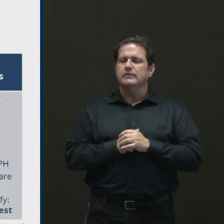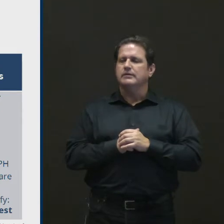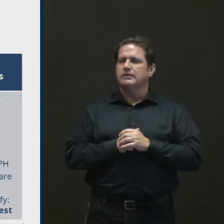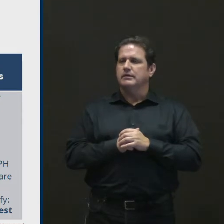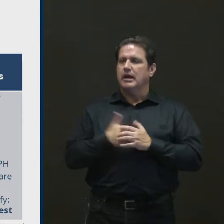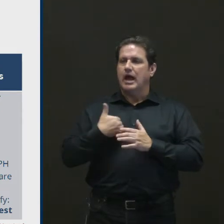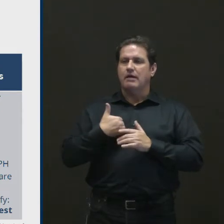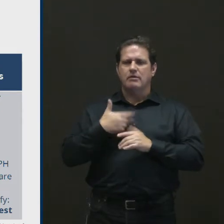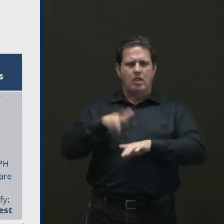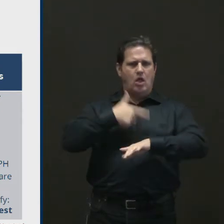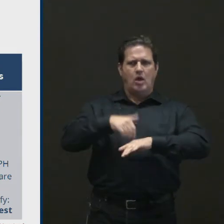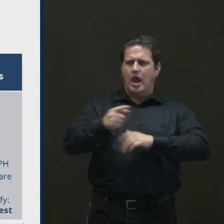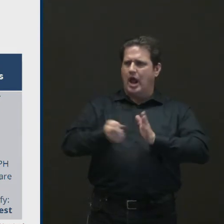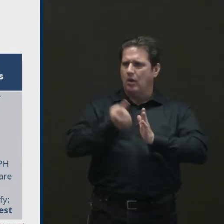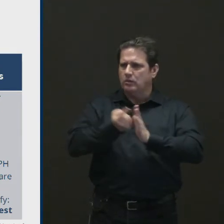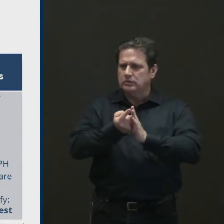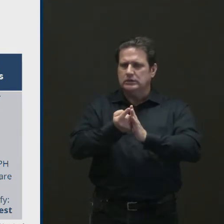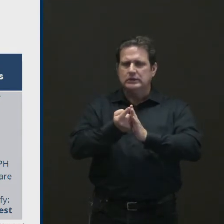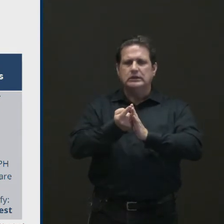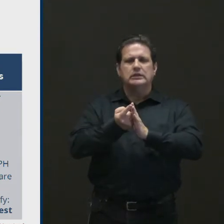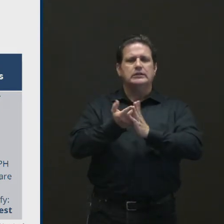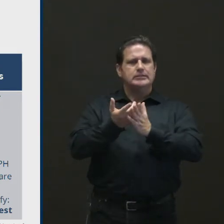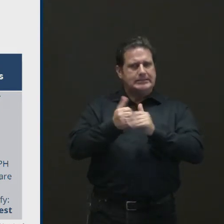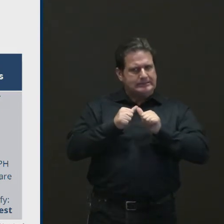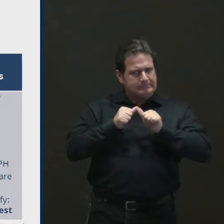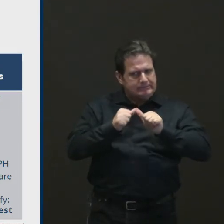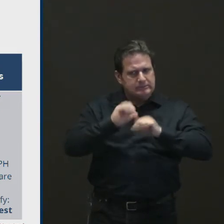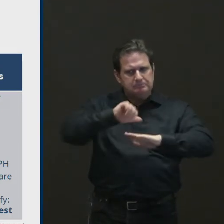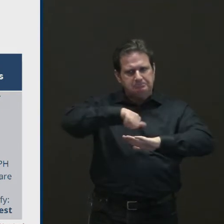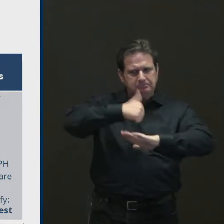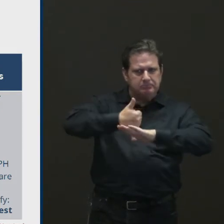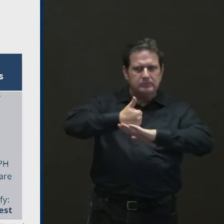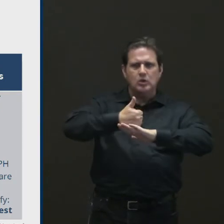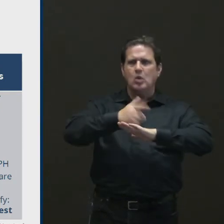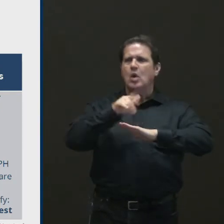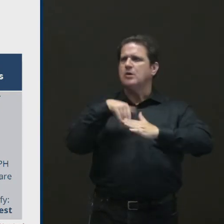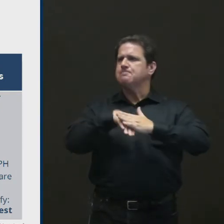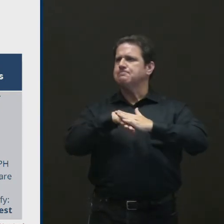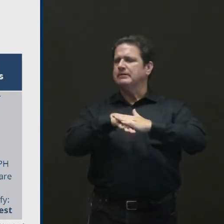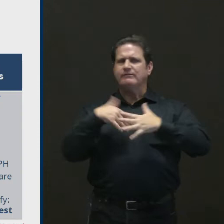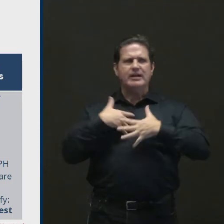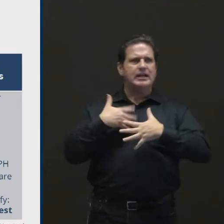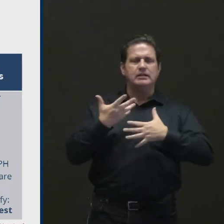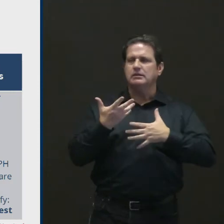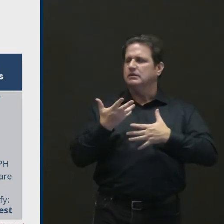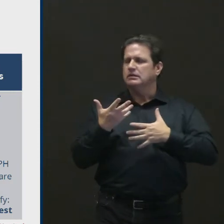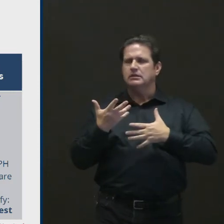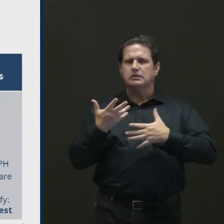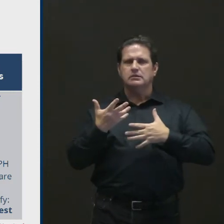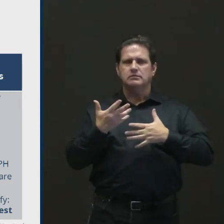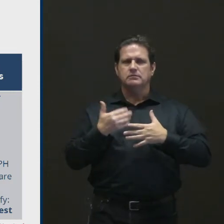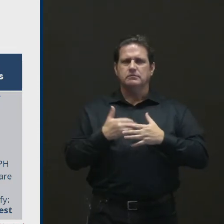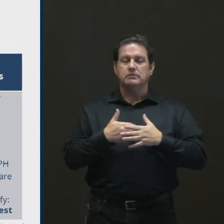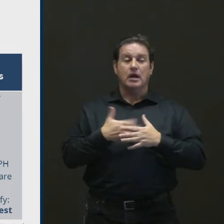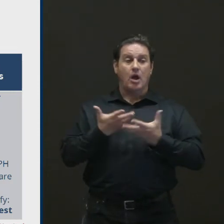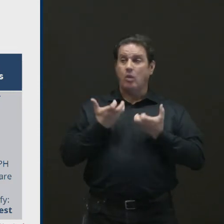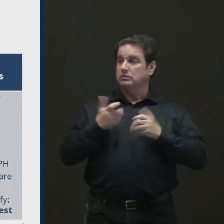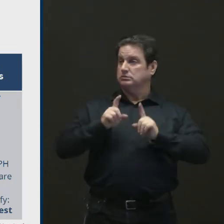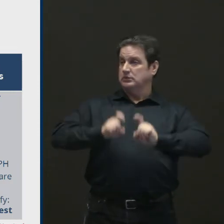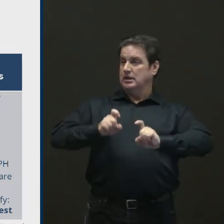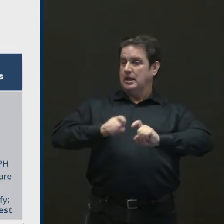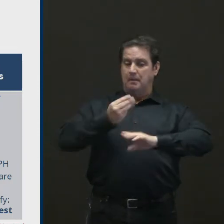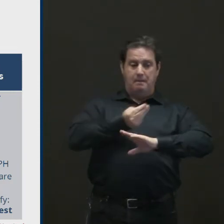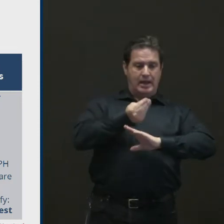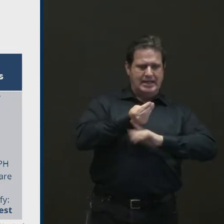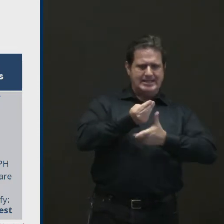we have longer hours, consistent places. So this takes away the fear of somebody that wants to get tested on